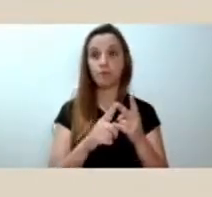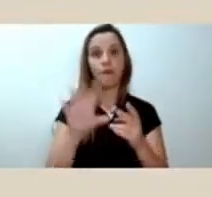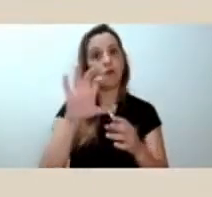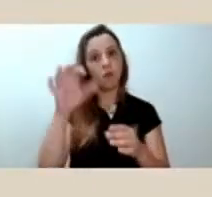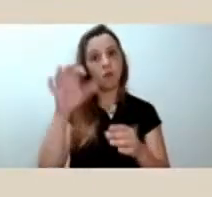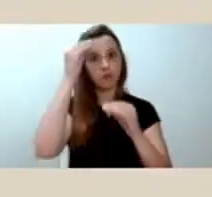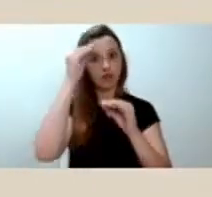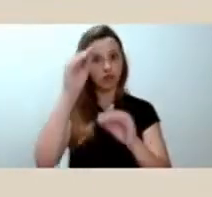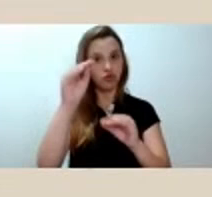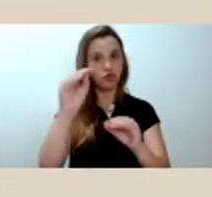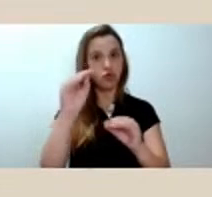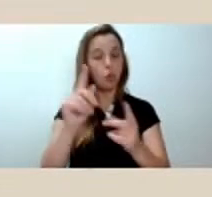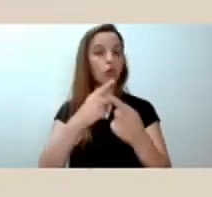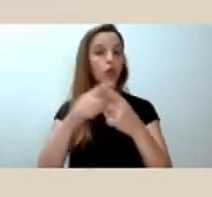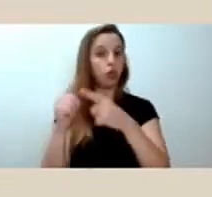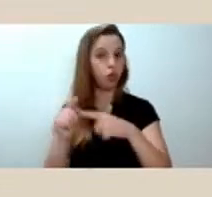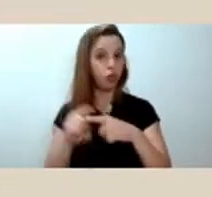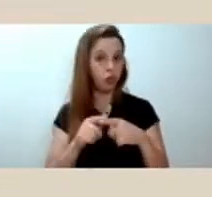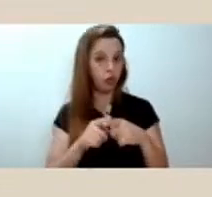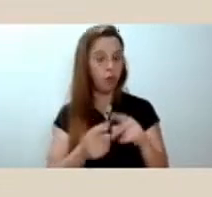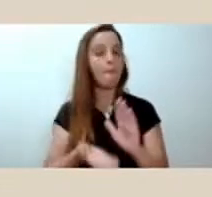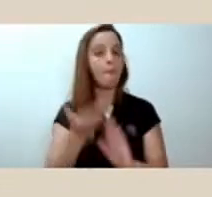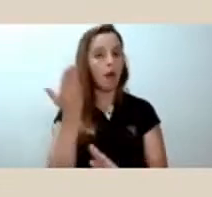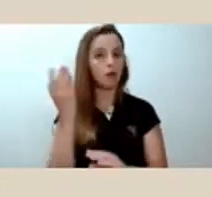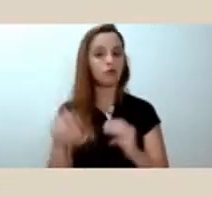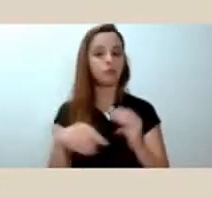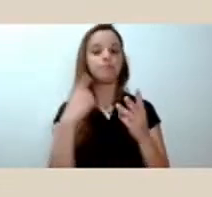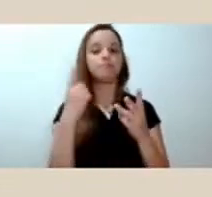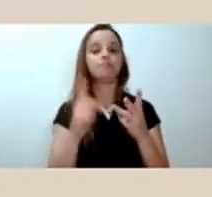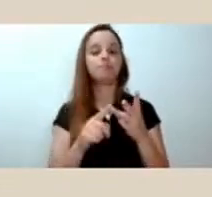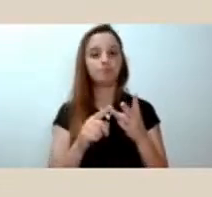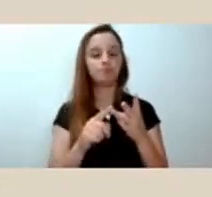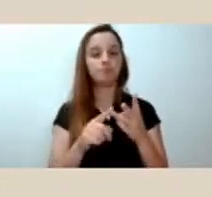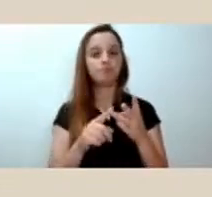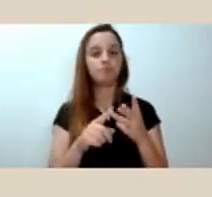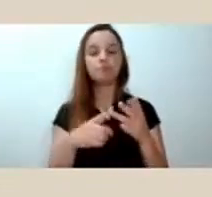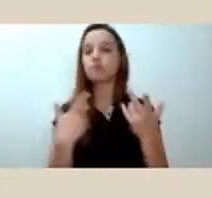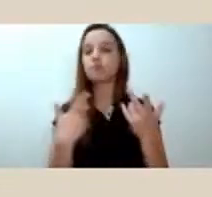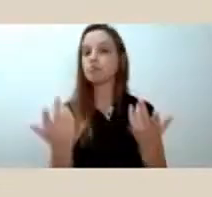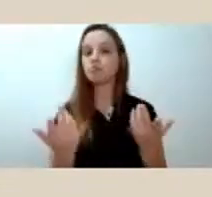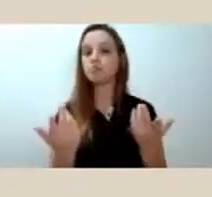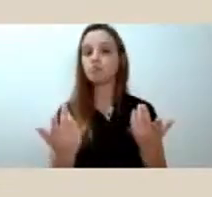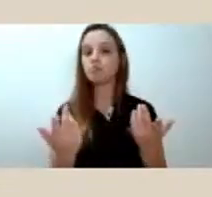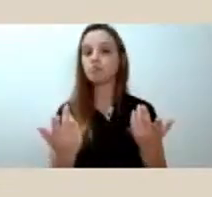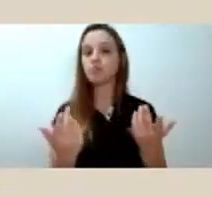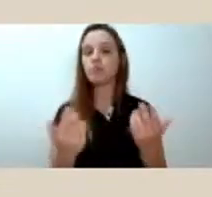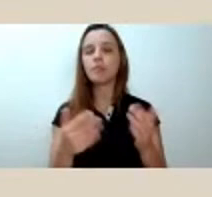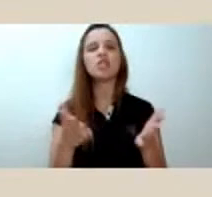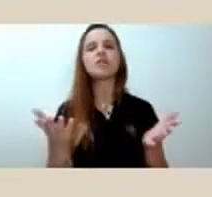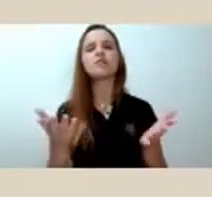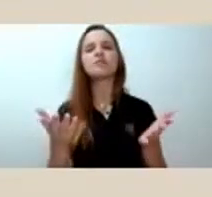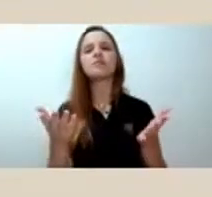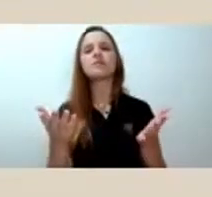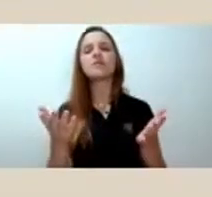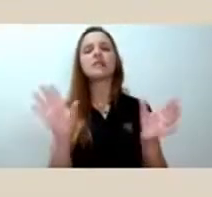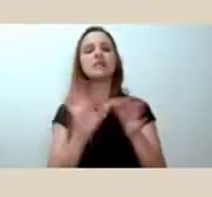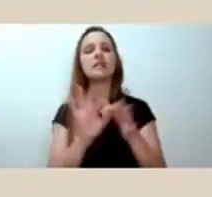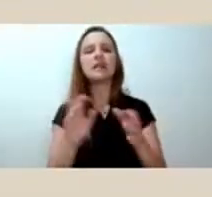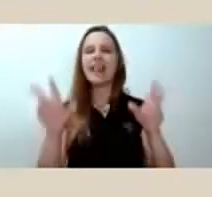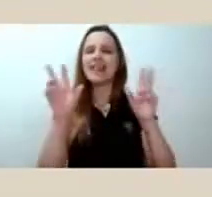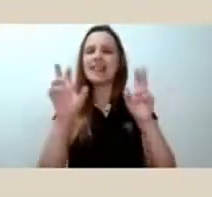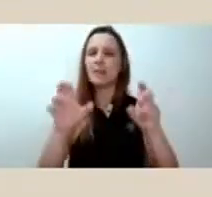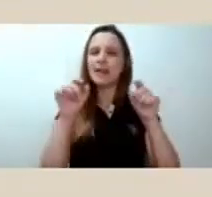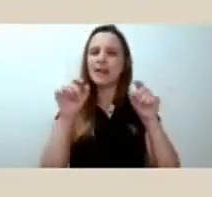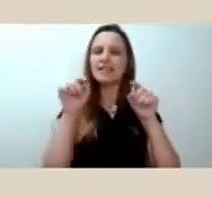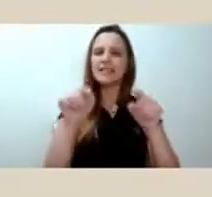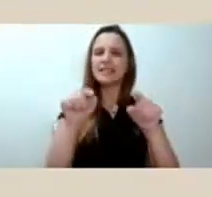it's there. But the program is very much silent about this very important actor